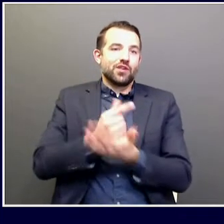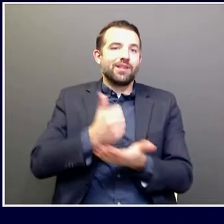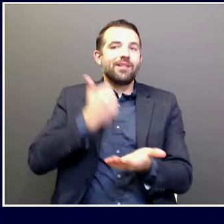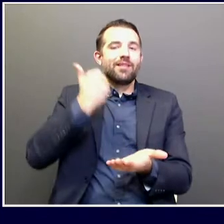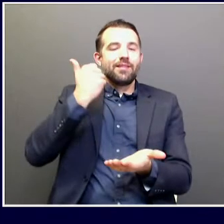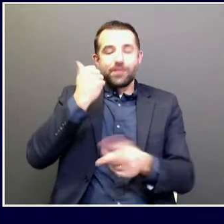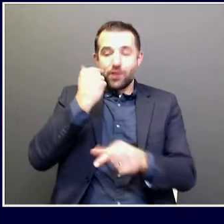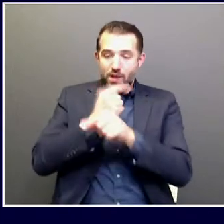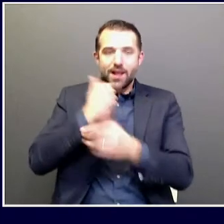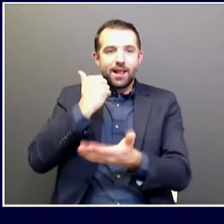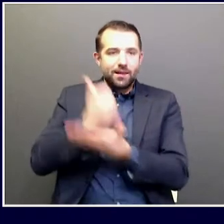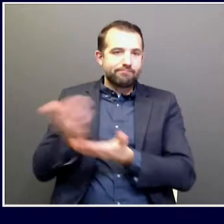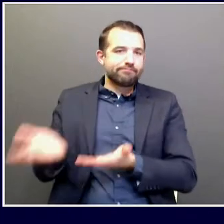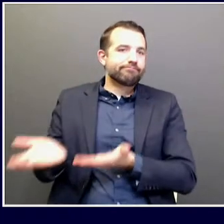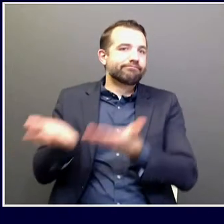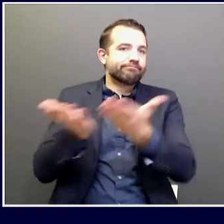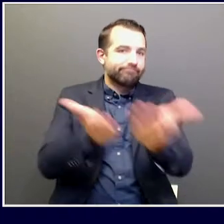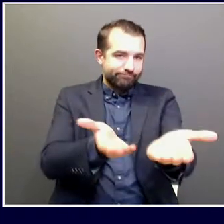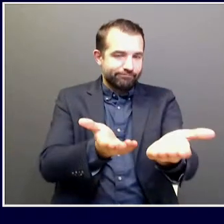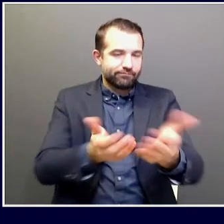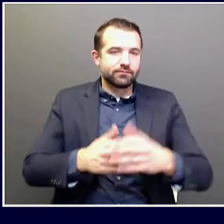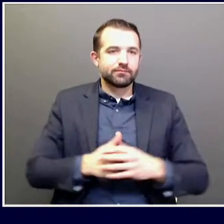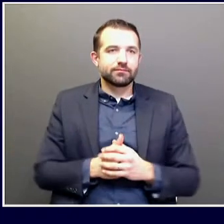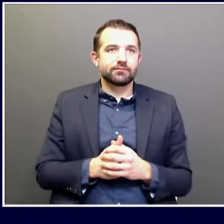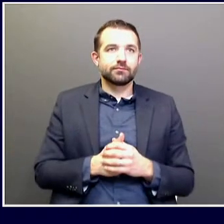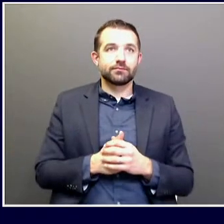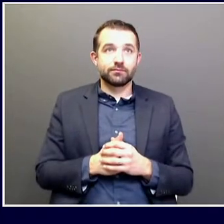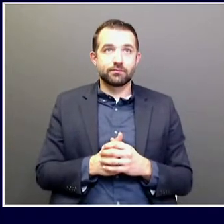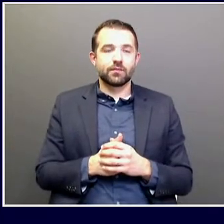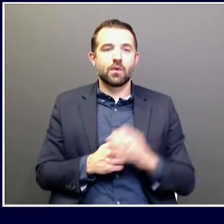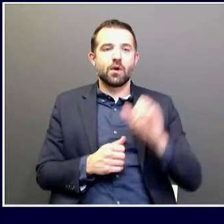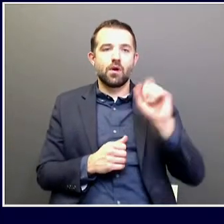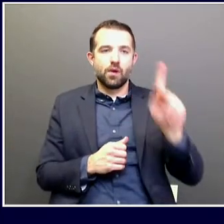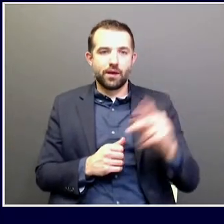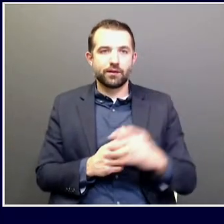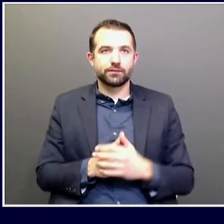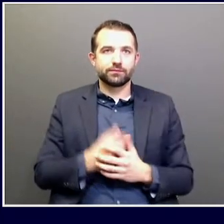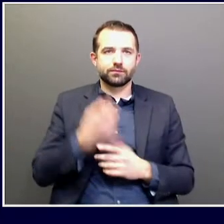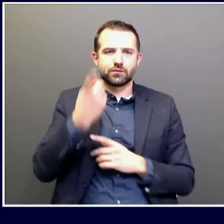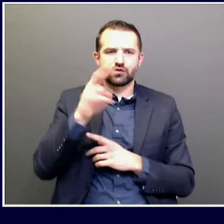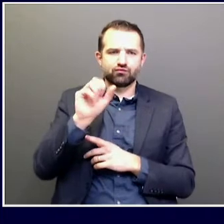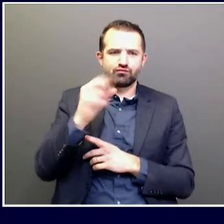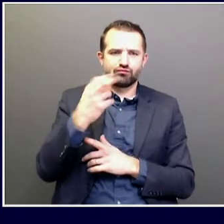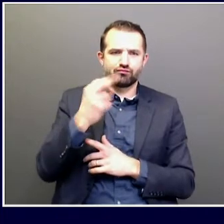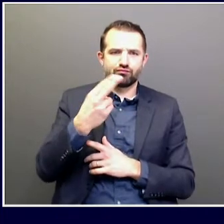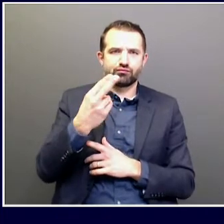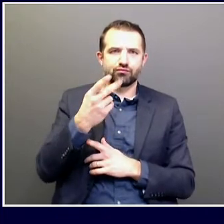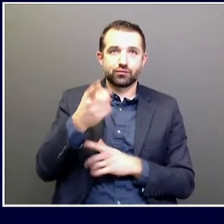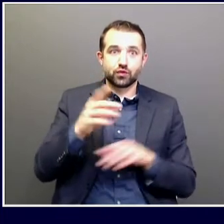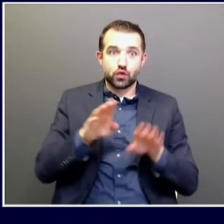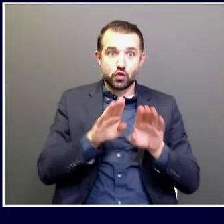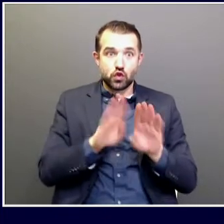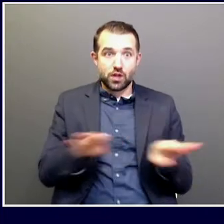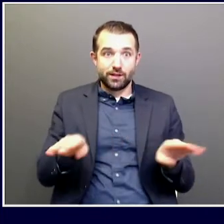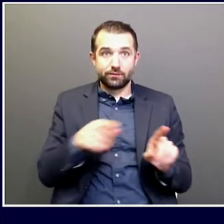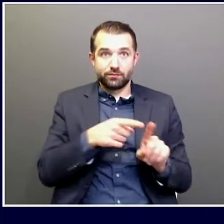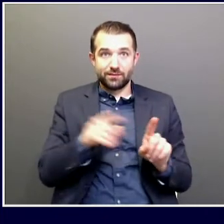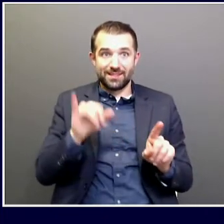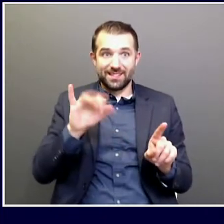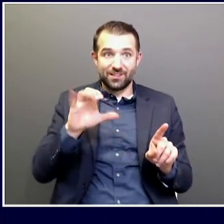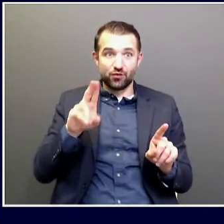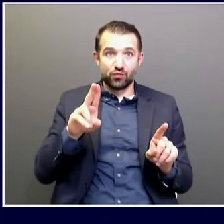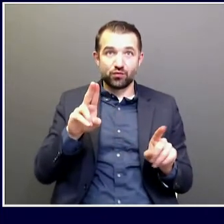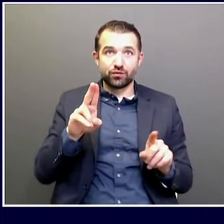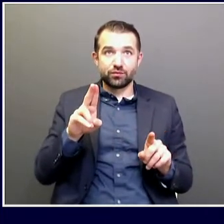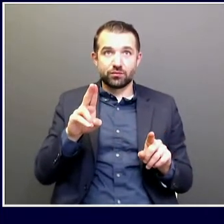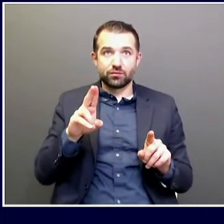Dr. Shah. What does the number of children in the hospital and in intensive care with COVID tell us about where we are in the pandemic right now? Yeah, Dustin,